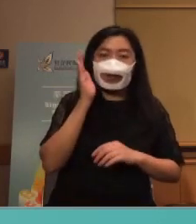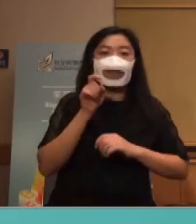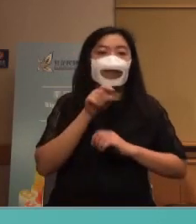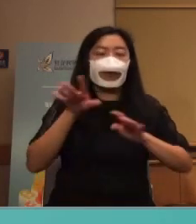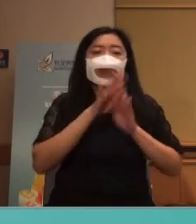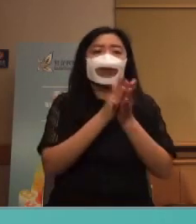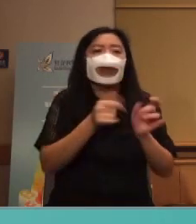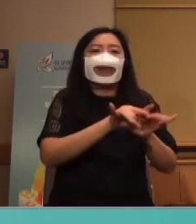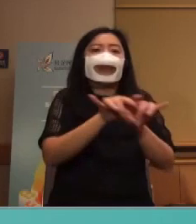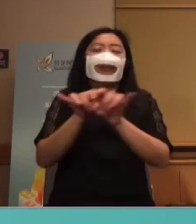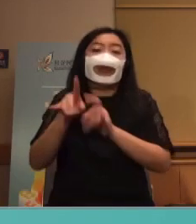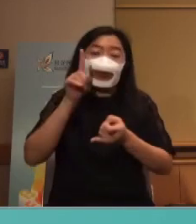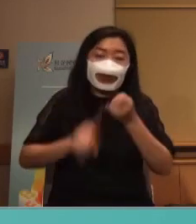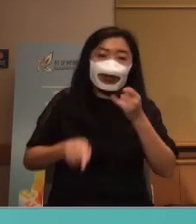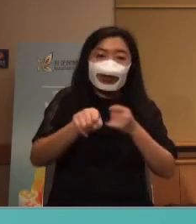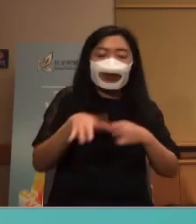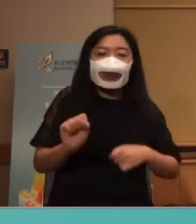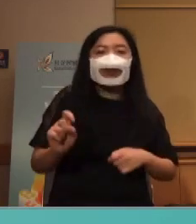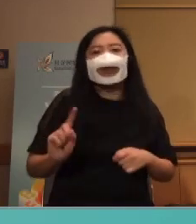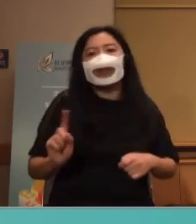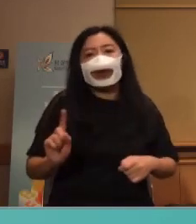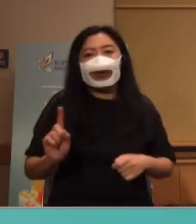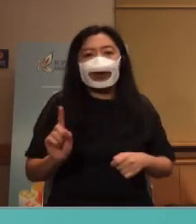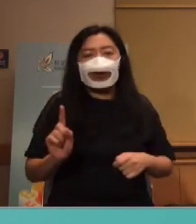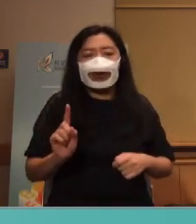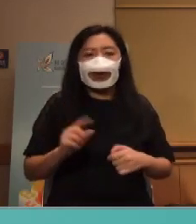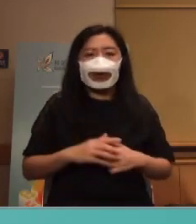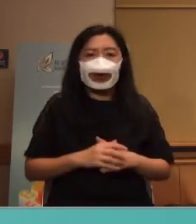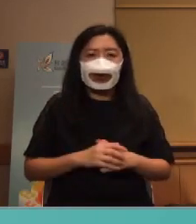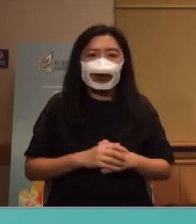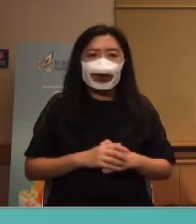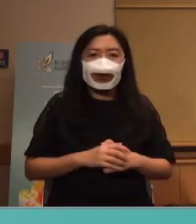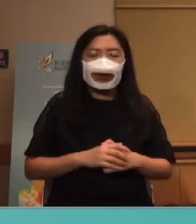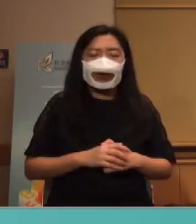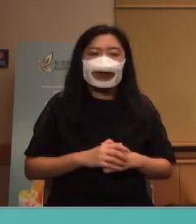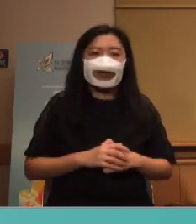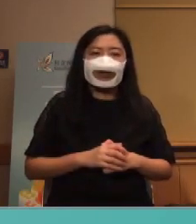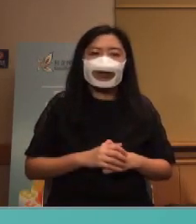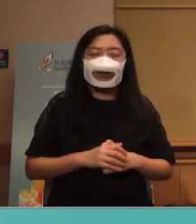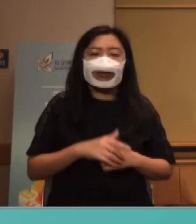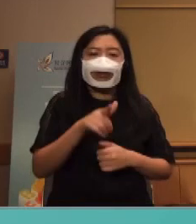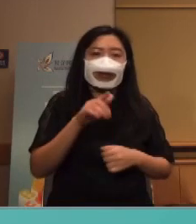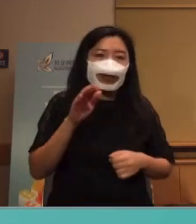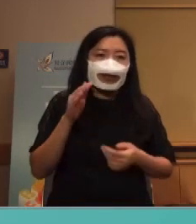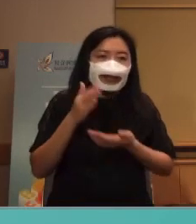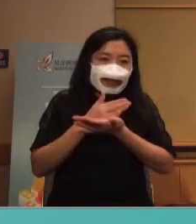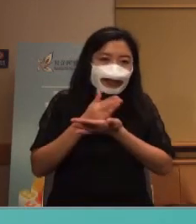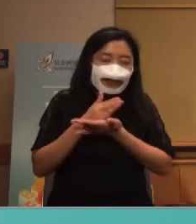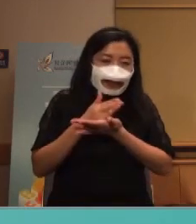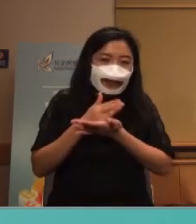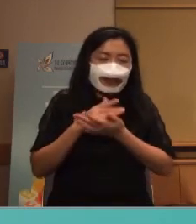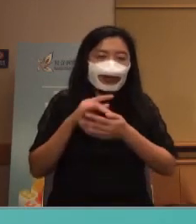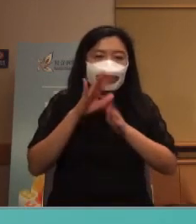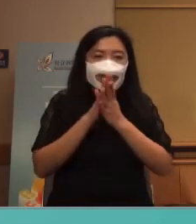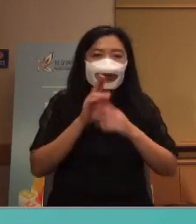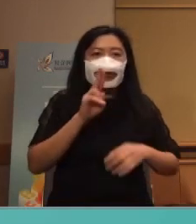it's something that you should just give up completely to and then like the whole UX, UI experience, the whole journey, the user journey